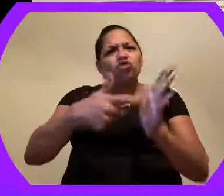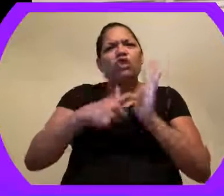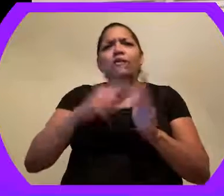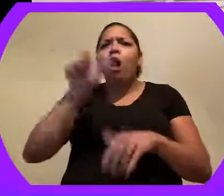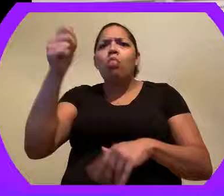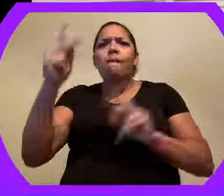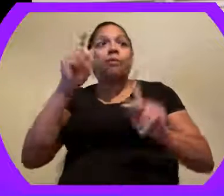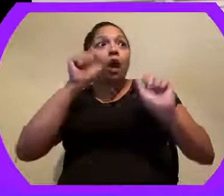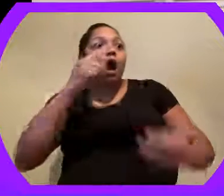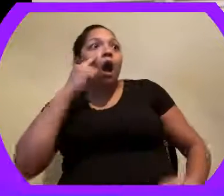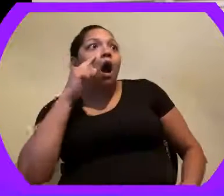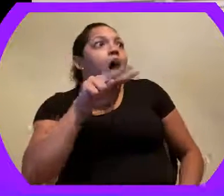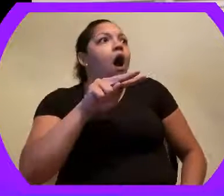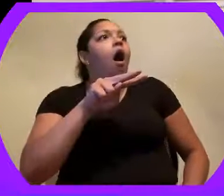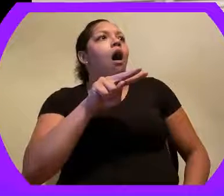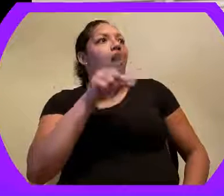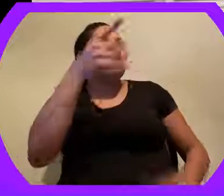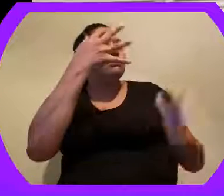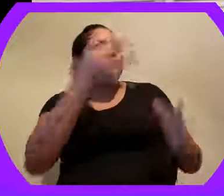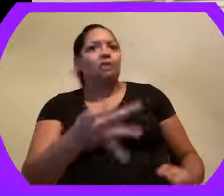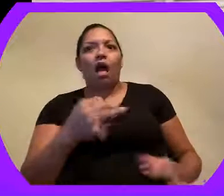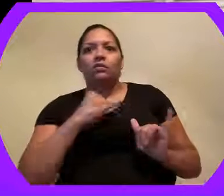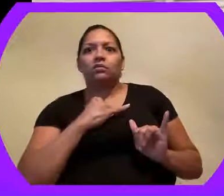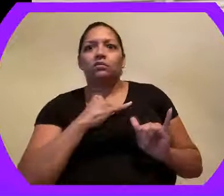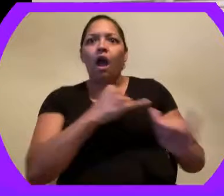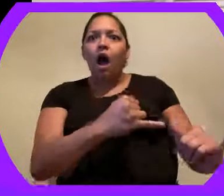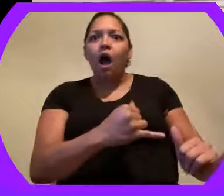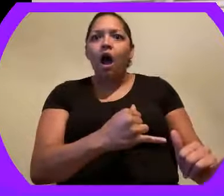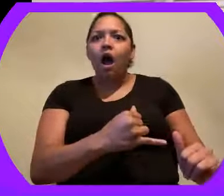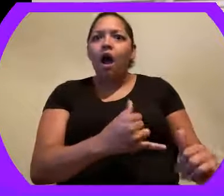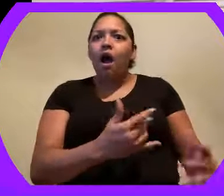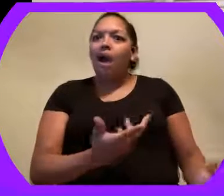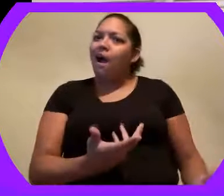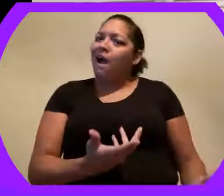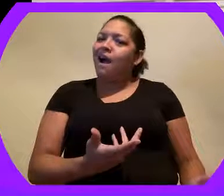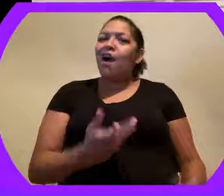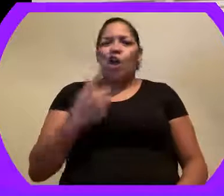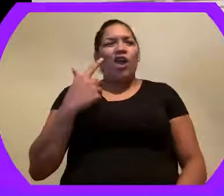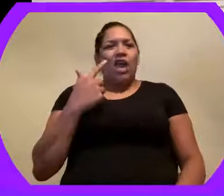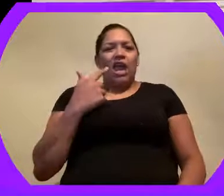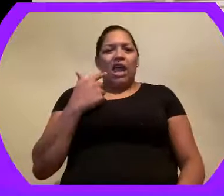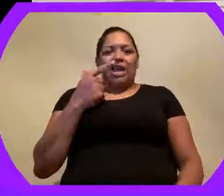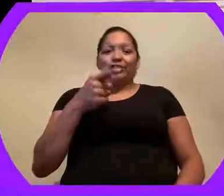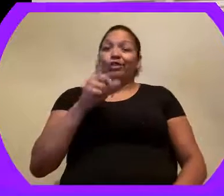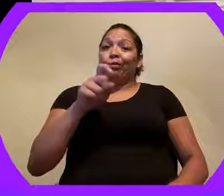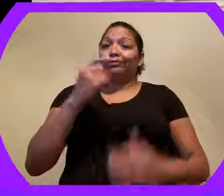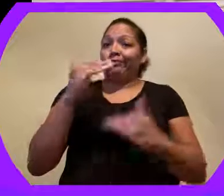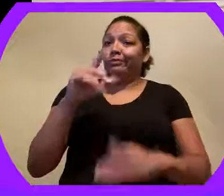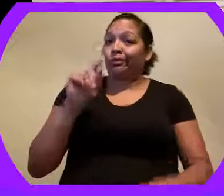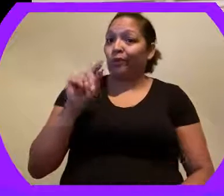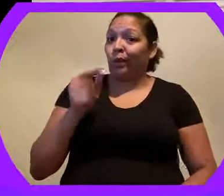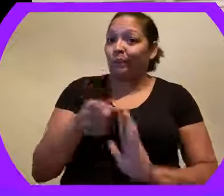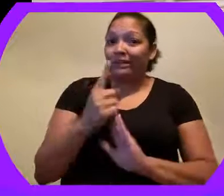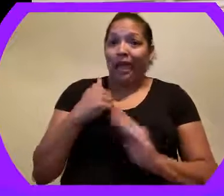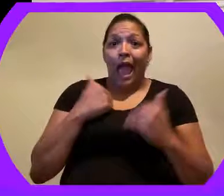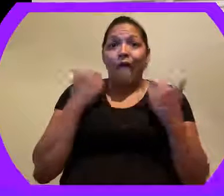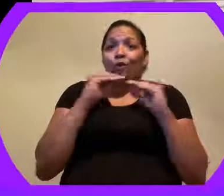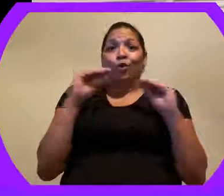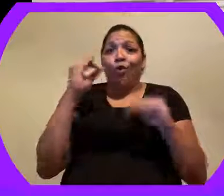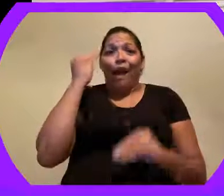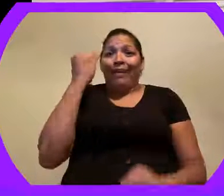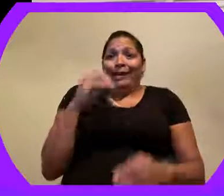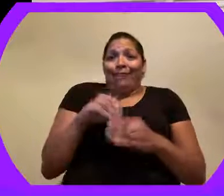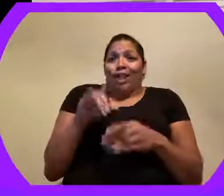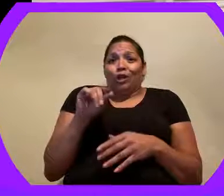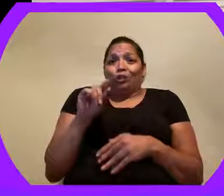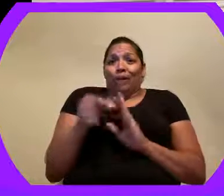that you deserve so that others can see your example and decide to do the same. I don't know what the time is on this. I know we're supposed to keep it 20